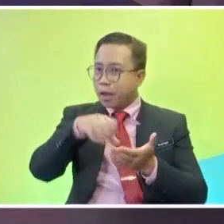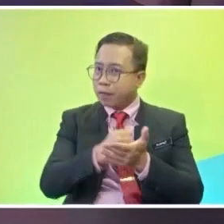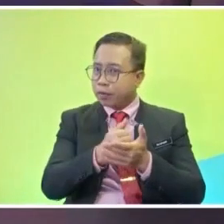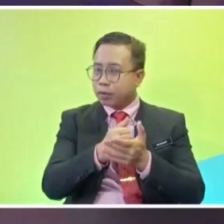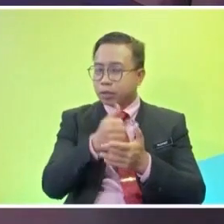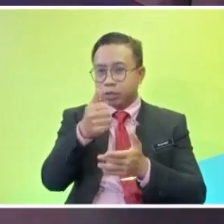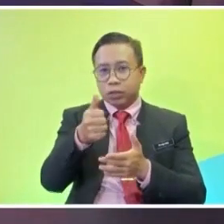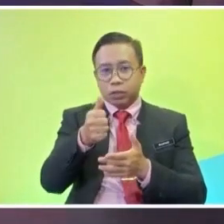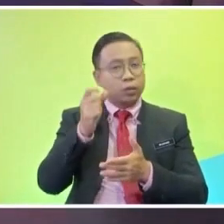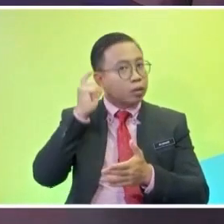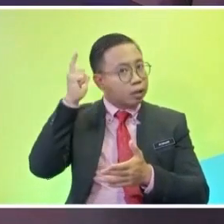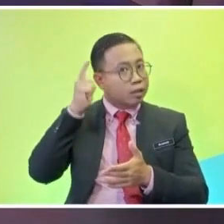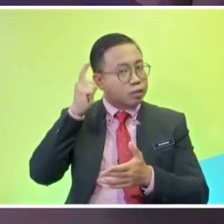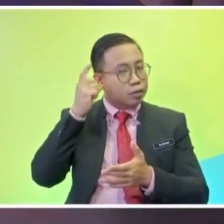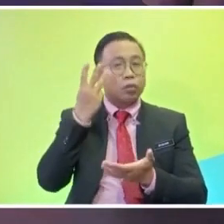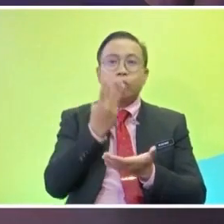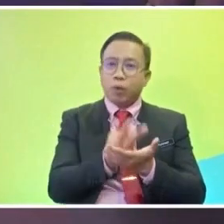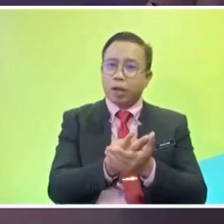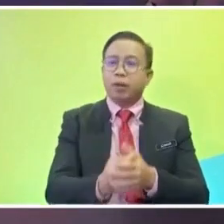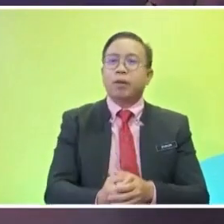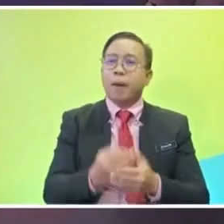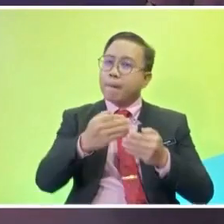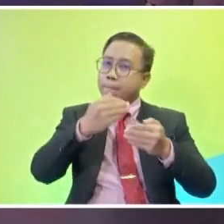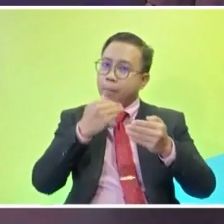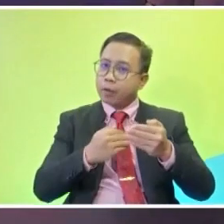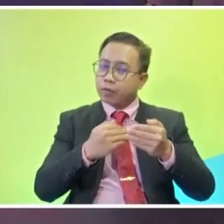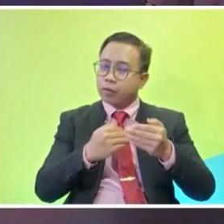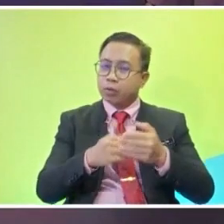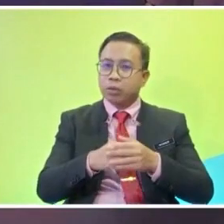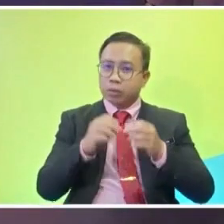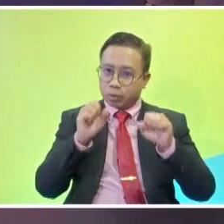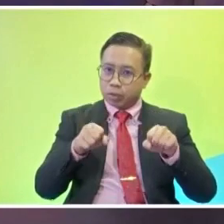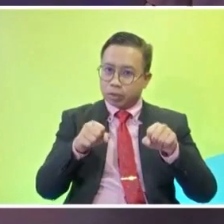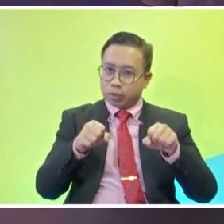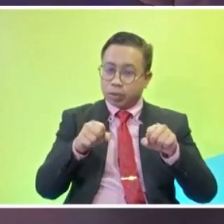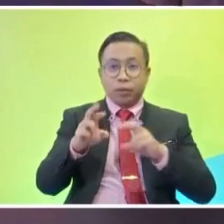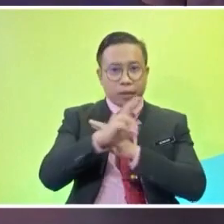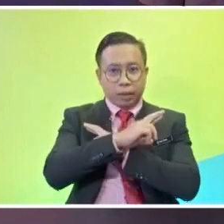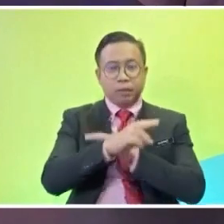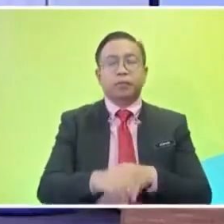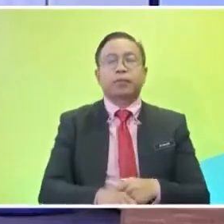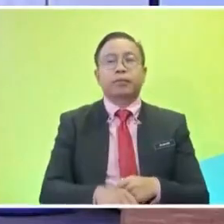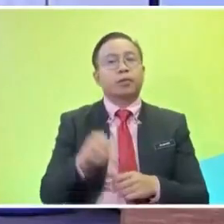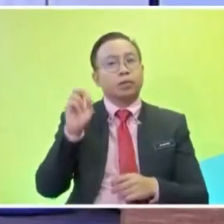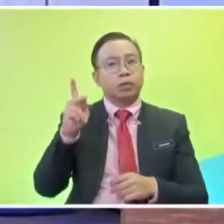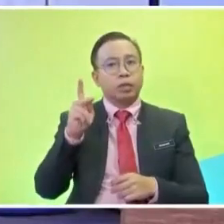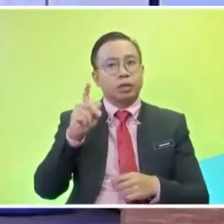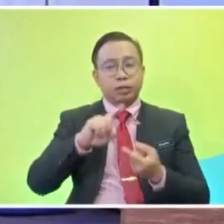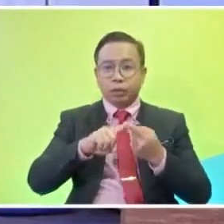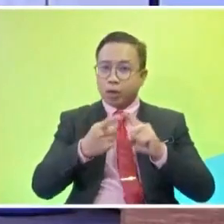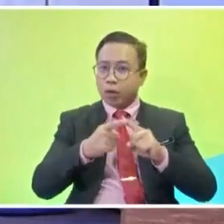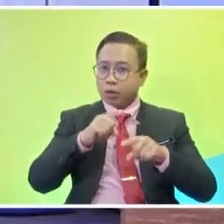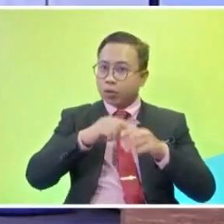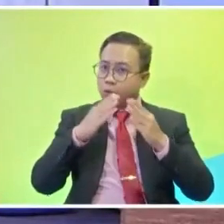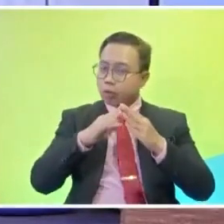And you did listen well, but Miss Sylvia, before we proceed any further, is it okay to take a short break? Yes, yes. Okay, for our friends watching at